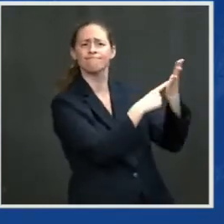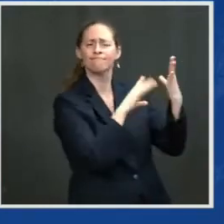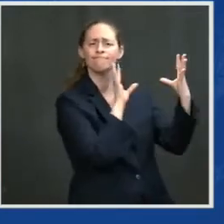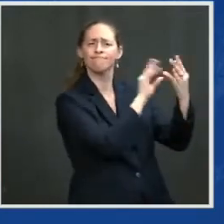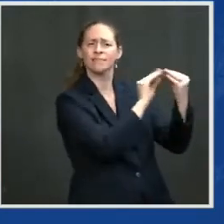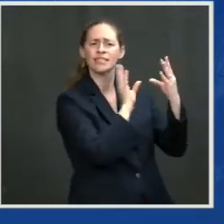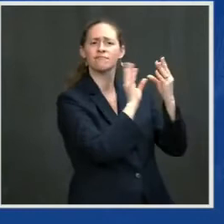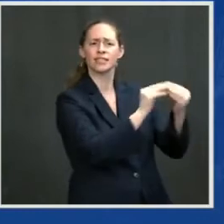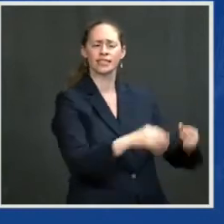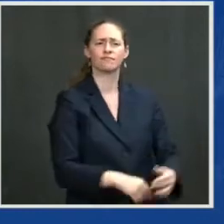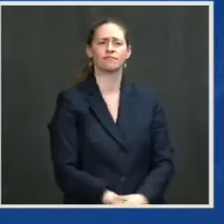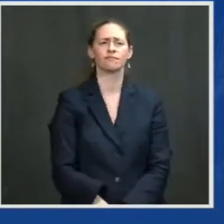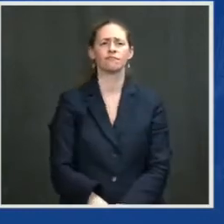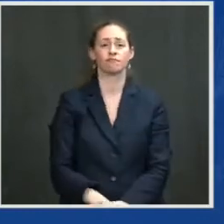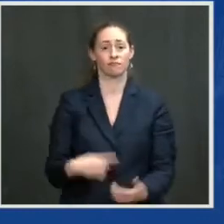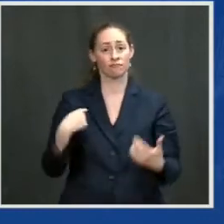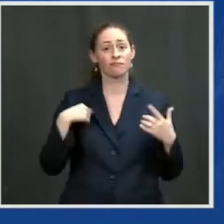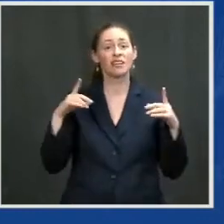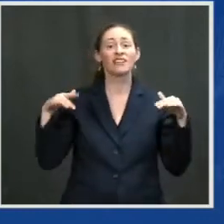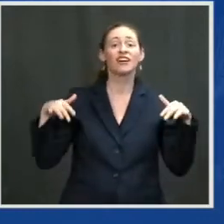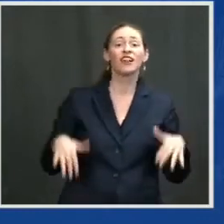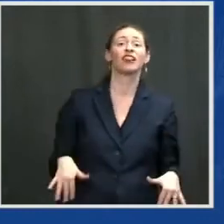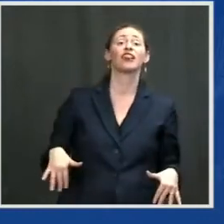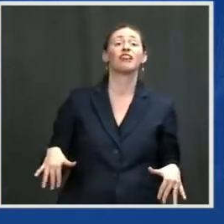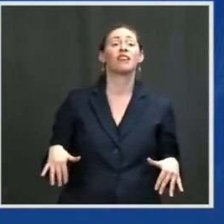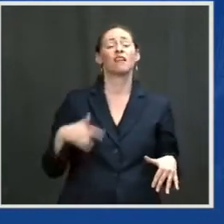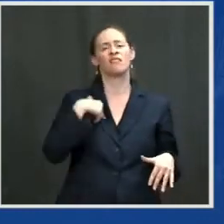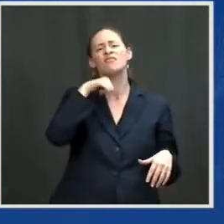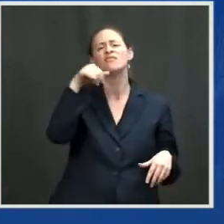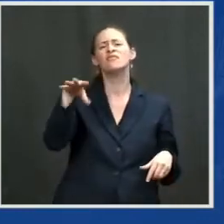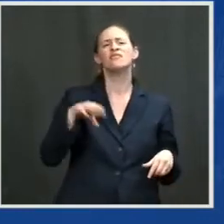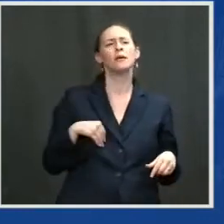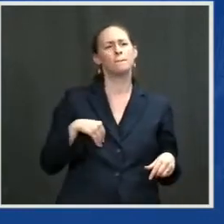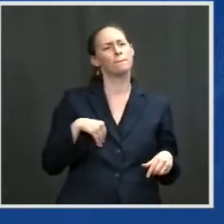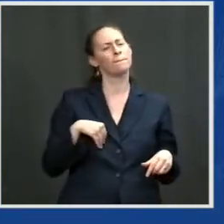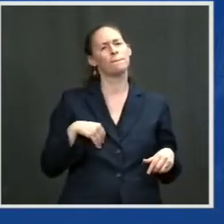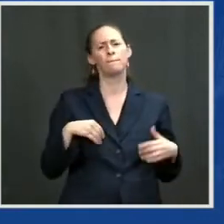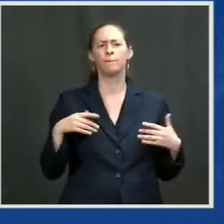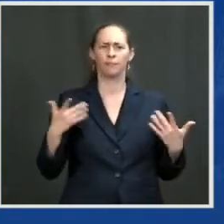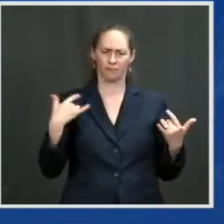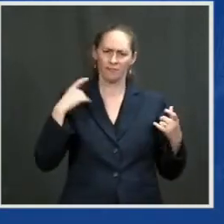nothing. I'm not ready to have another period where America has another